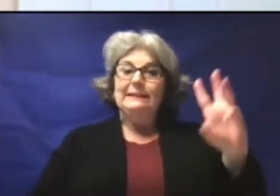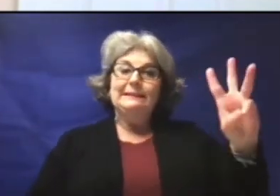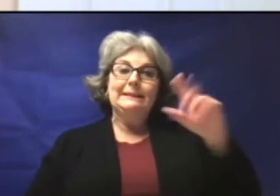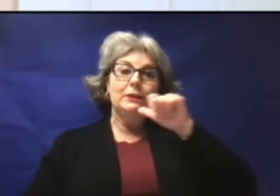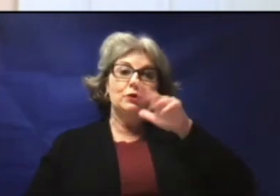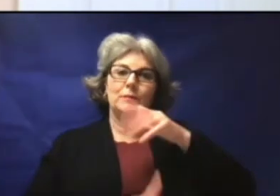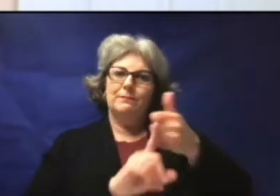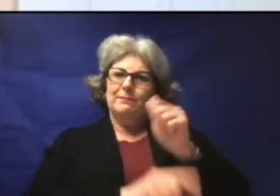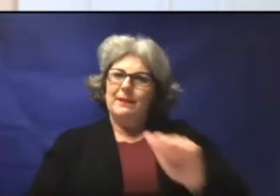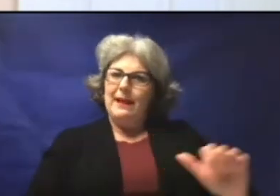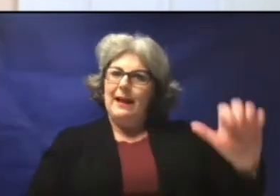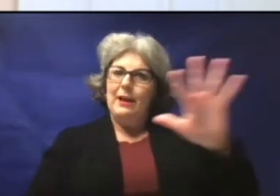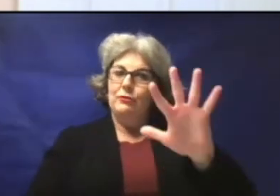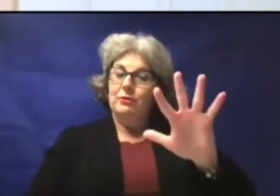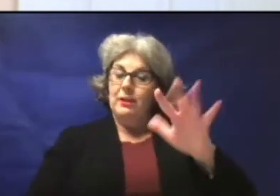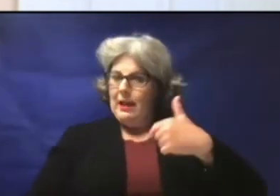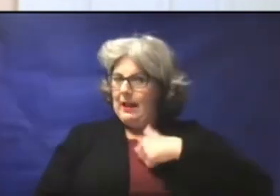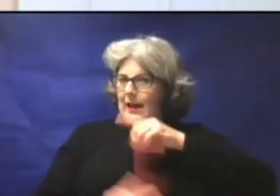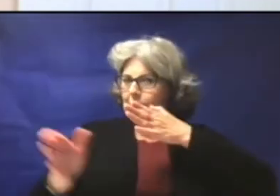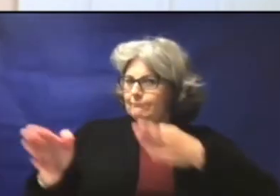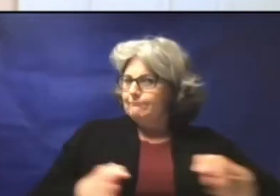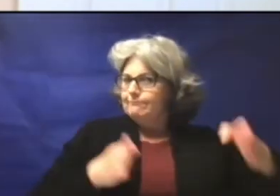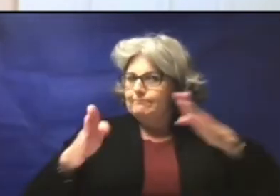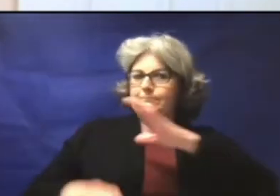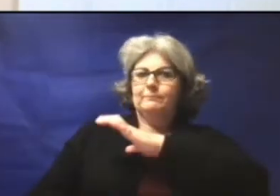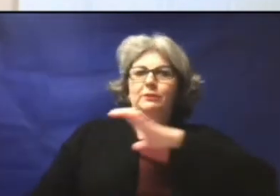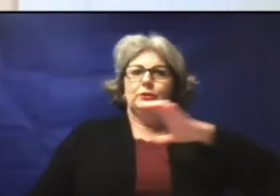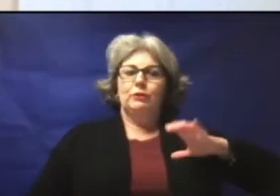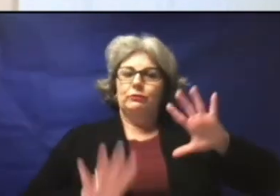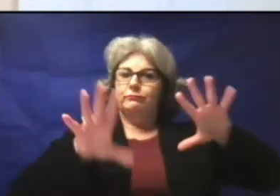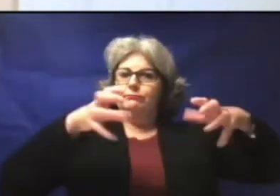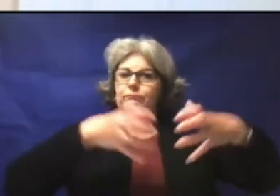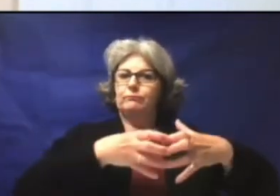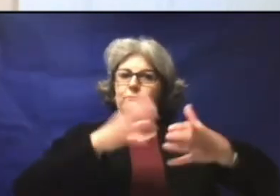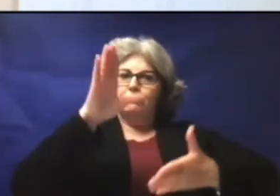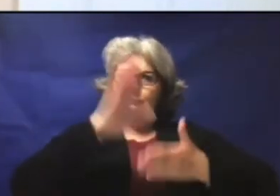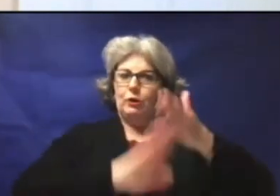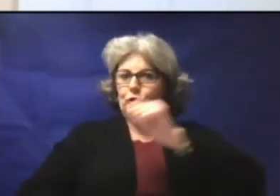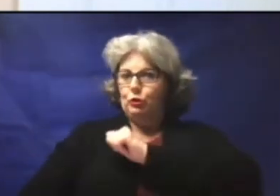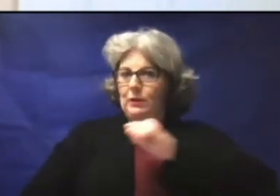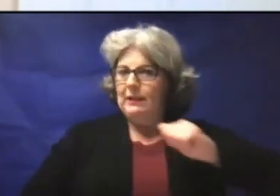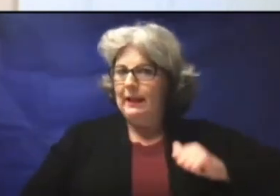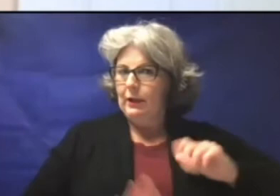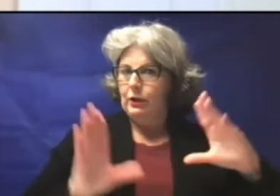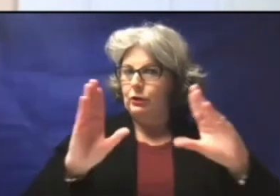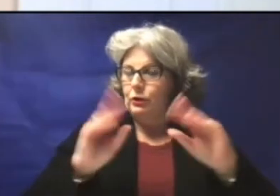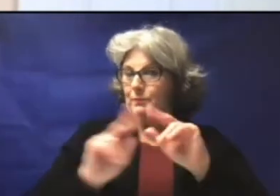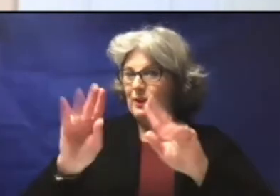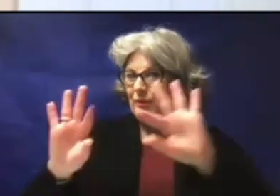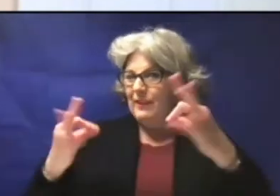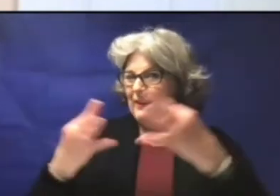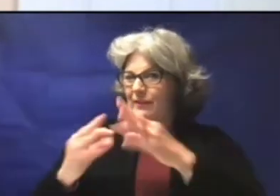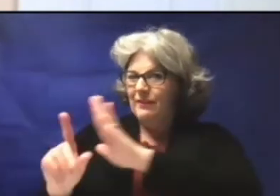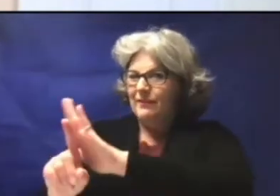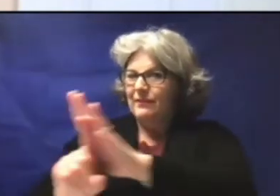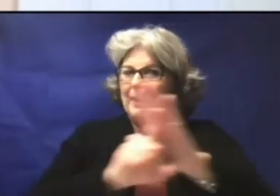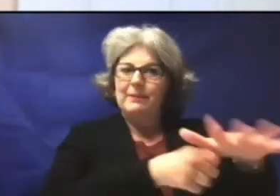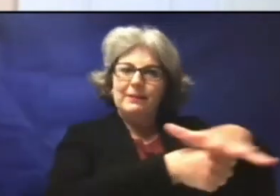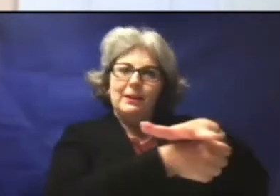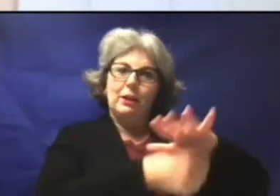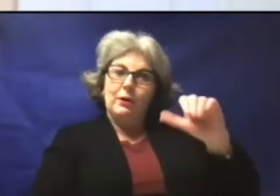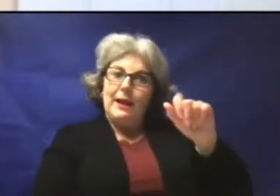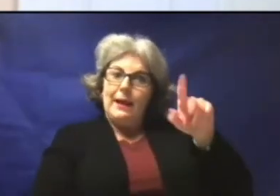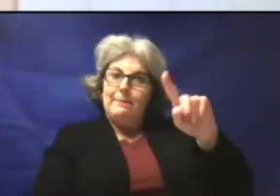women. In response, I organized a congressional delegation to Atlanta to meet with the victims' families as well as with local